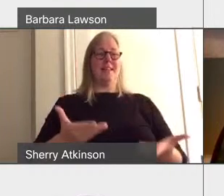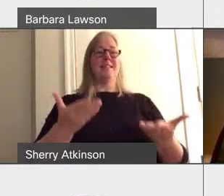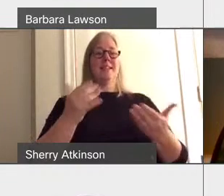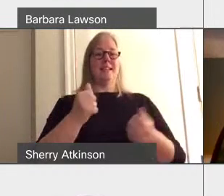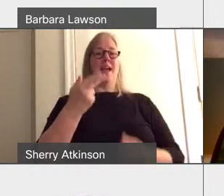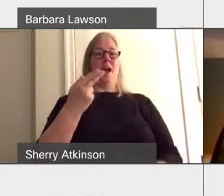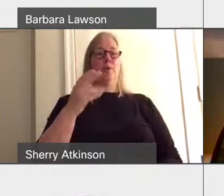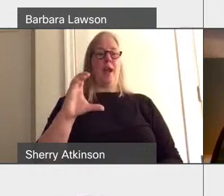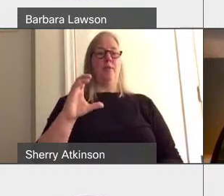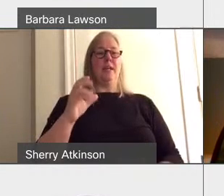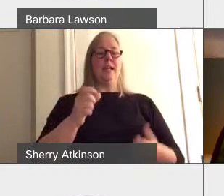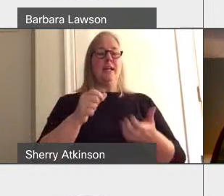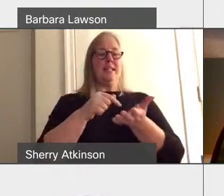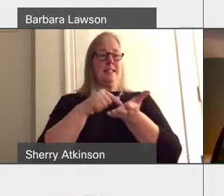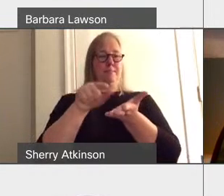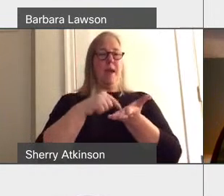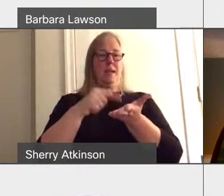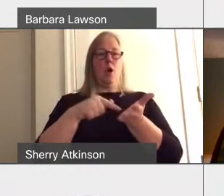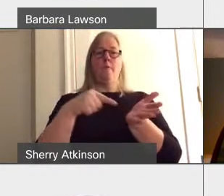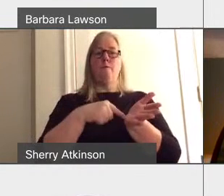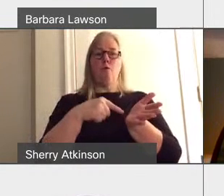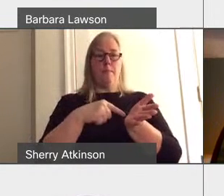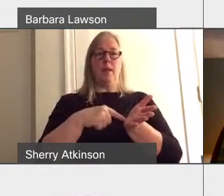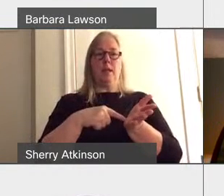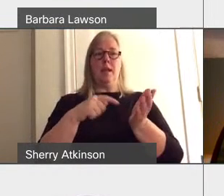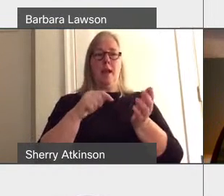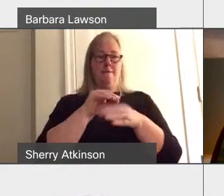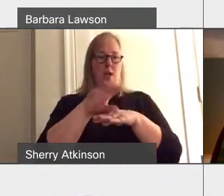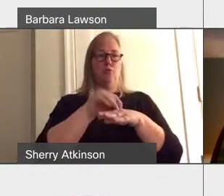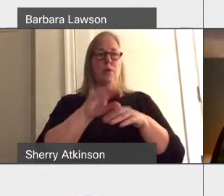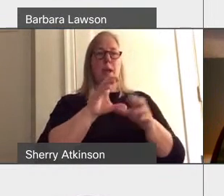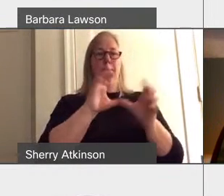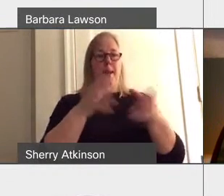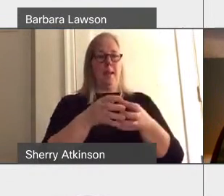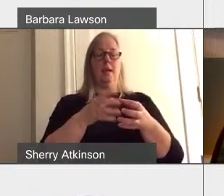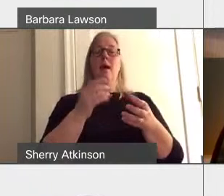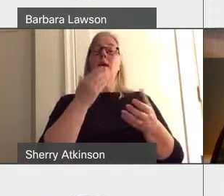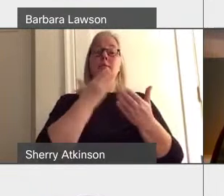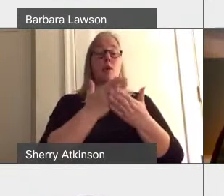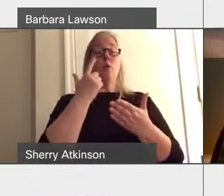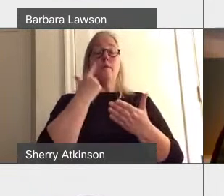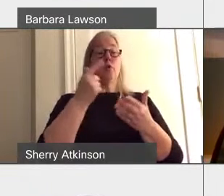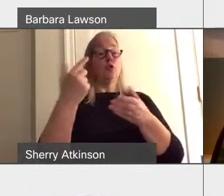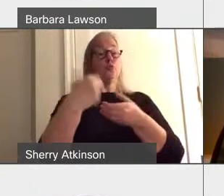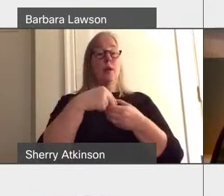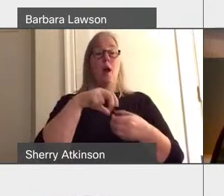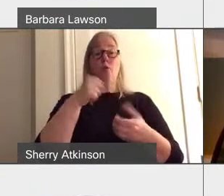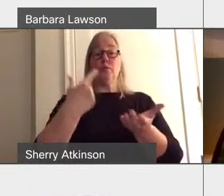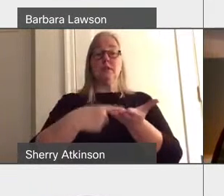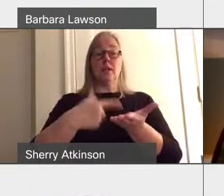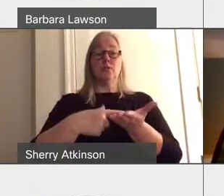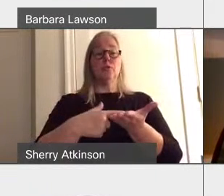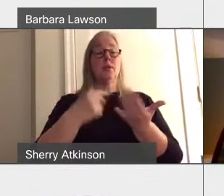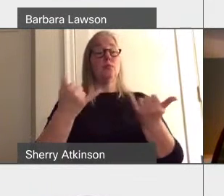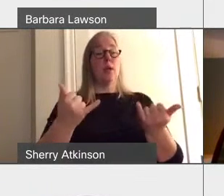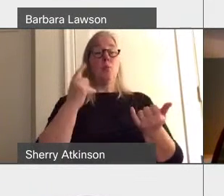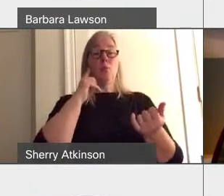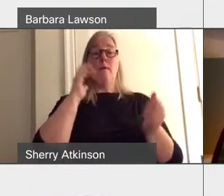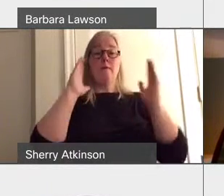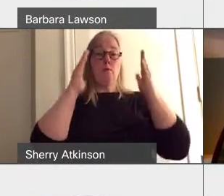County Spending Affordability Advisory Committee. Thank you for joining another discussion. And today we're going to focus